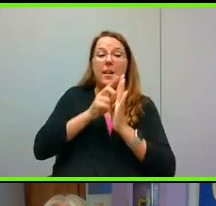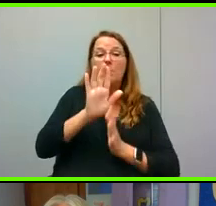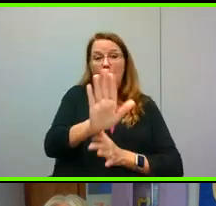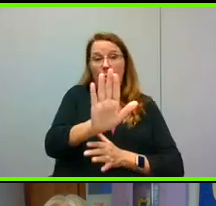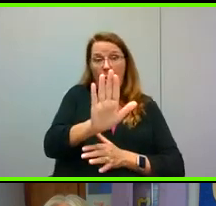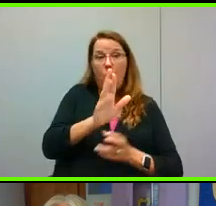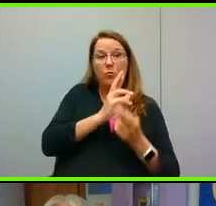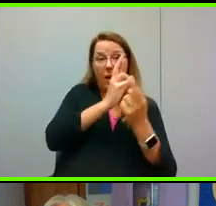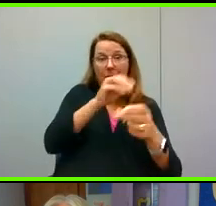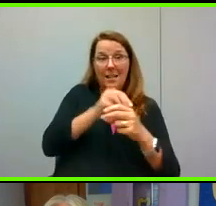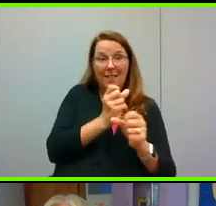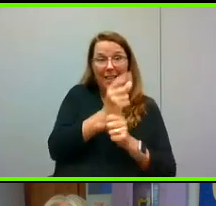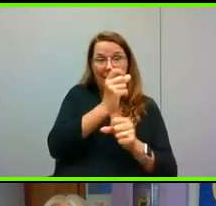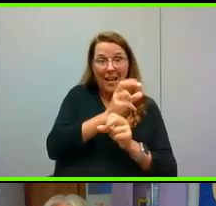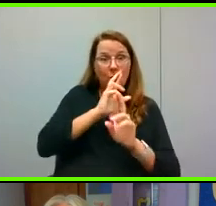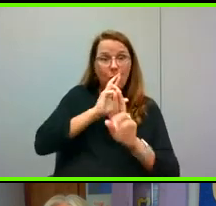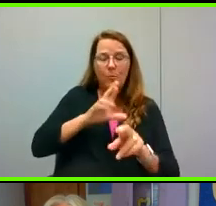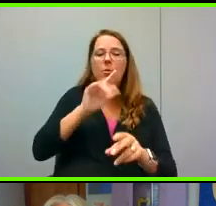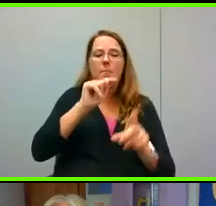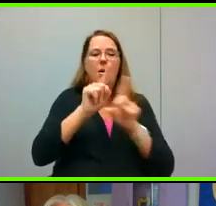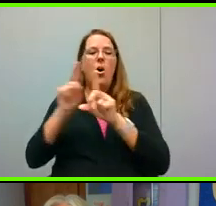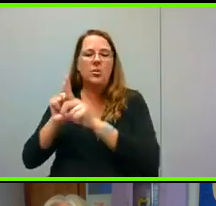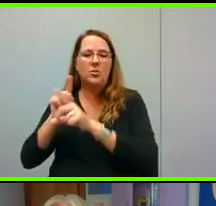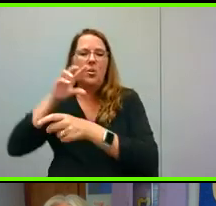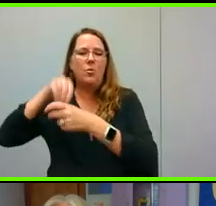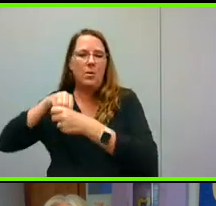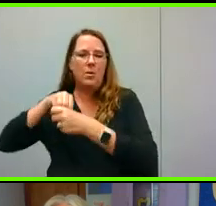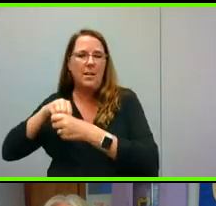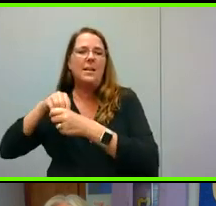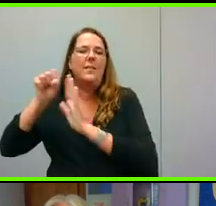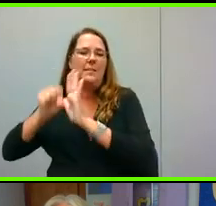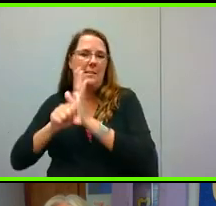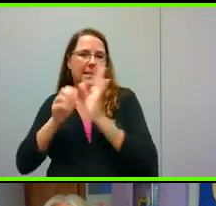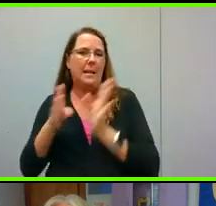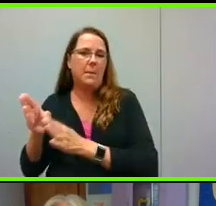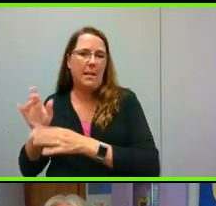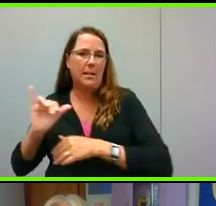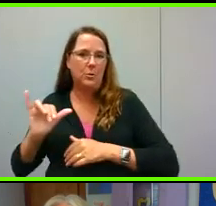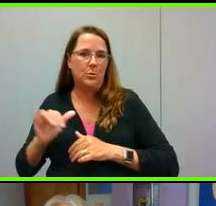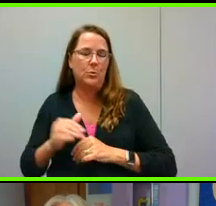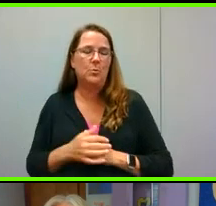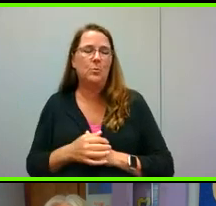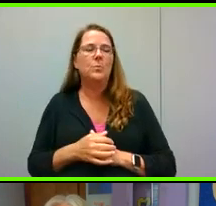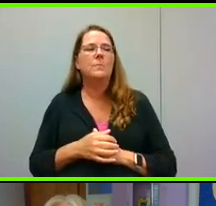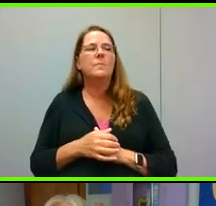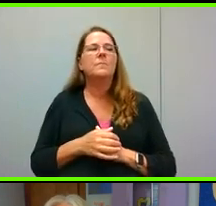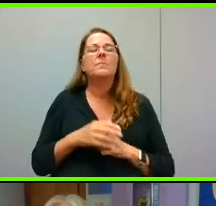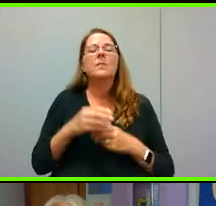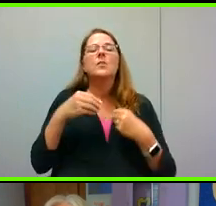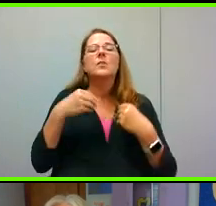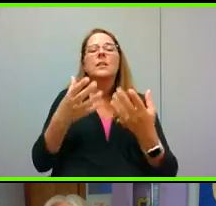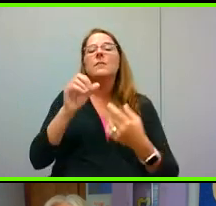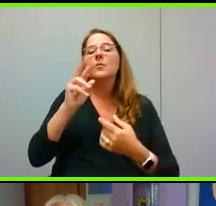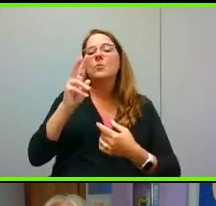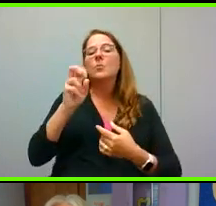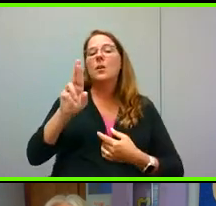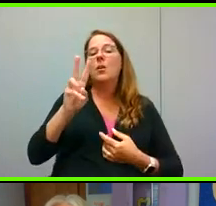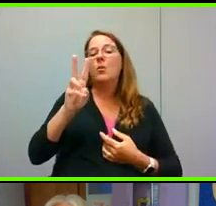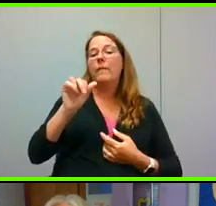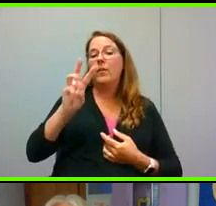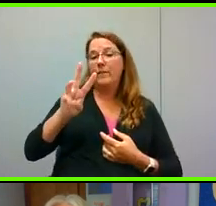annual report, but we use those in, as I said, in the state plan. So just to give you all an overview about what